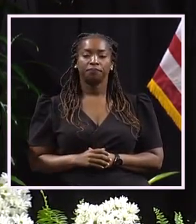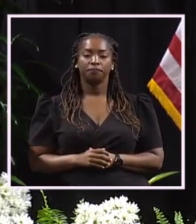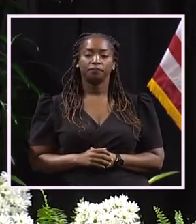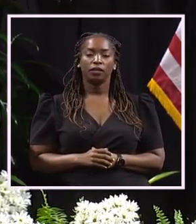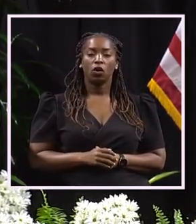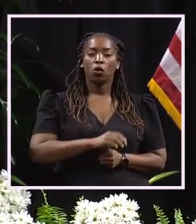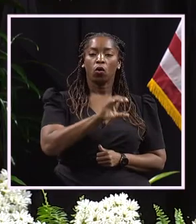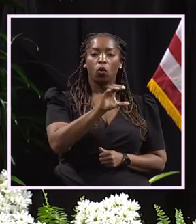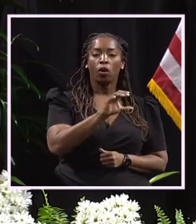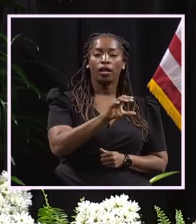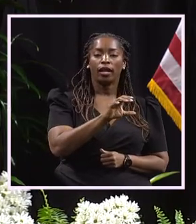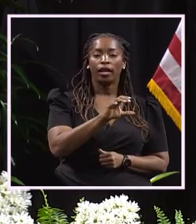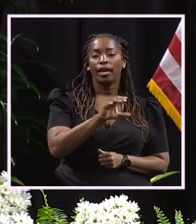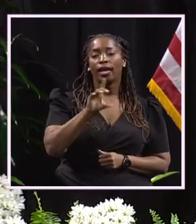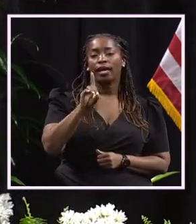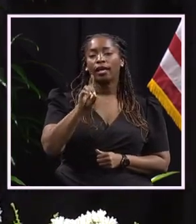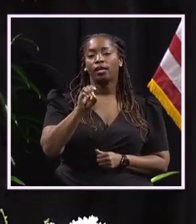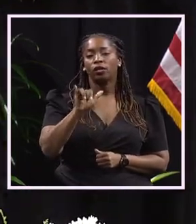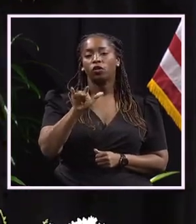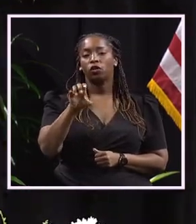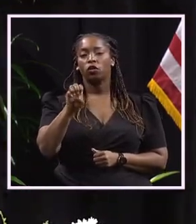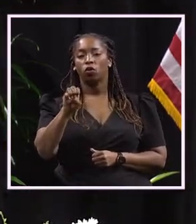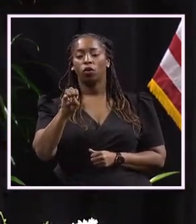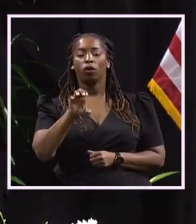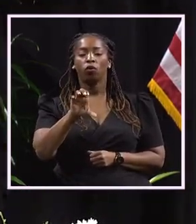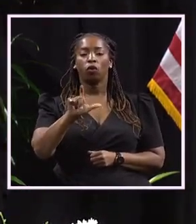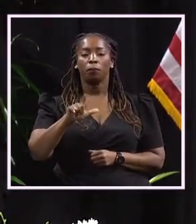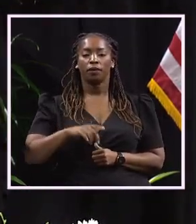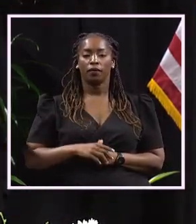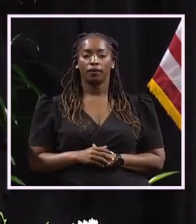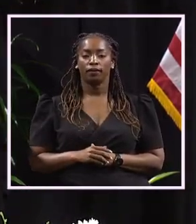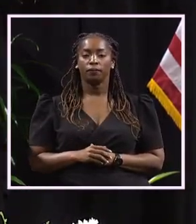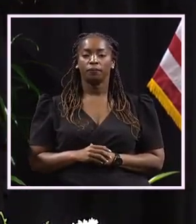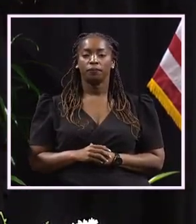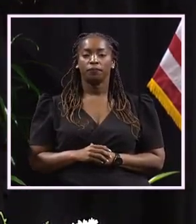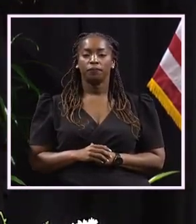Carly McKay Doyle, cum laude.